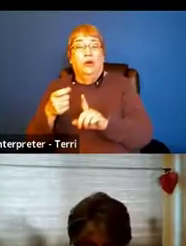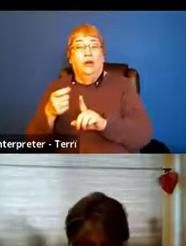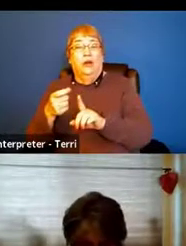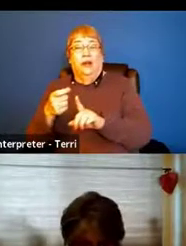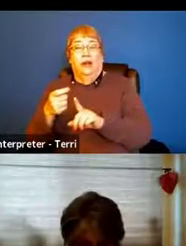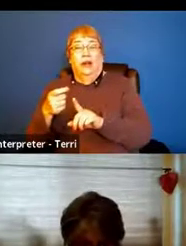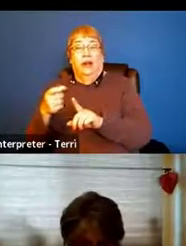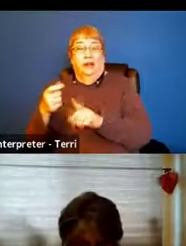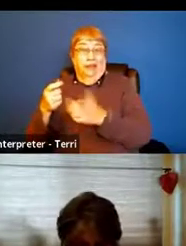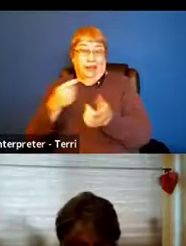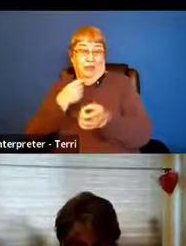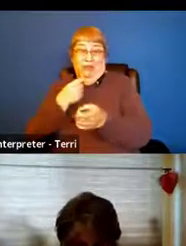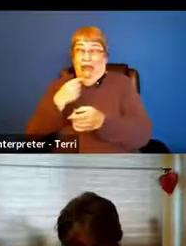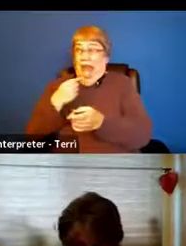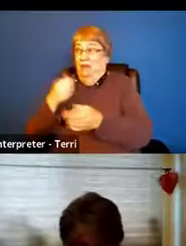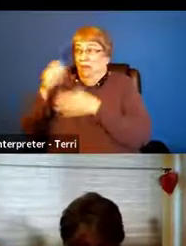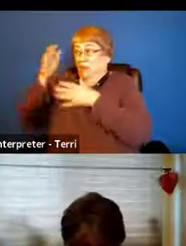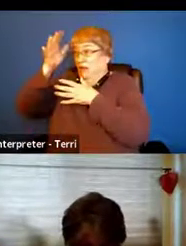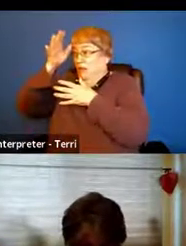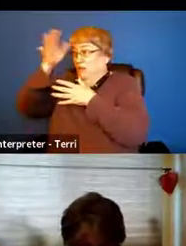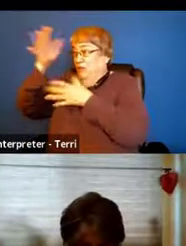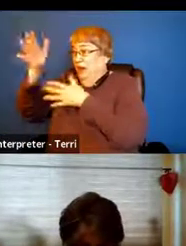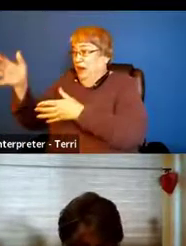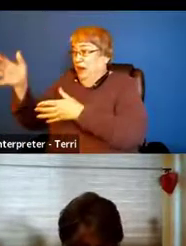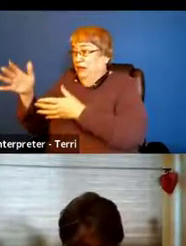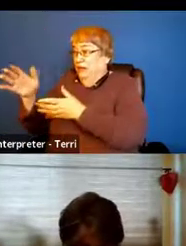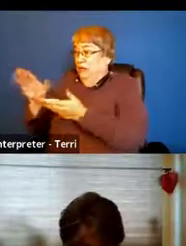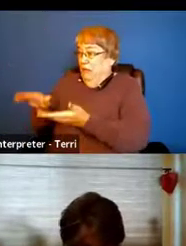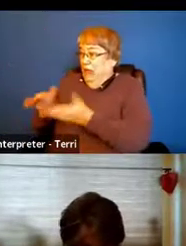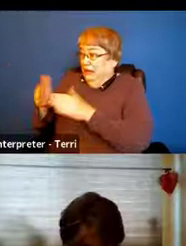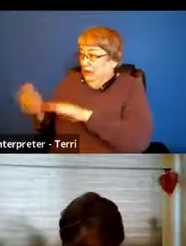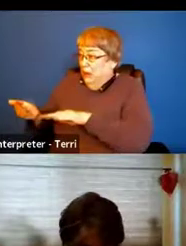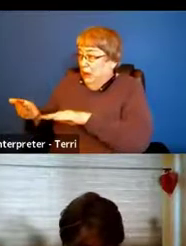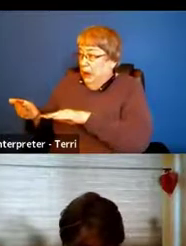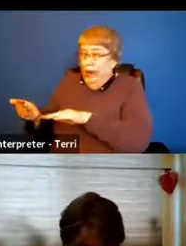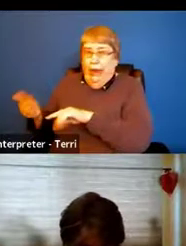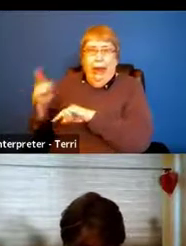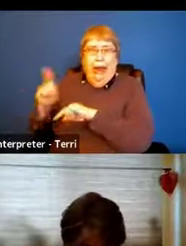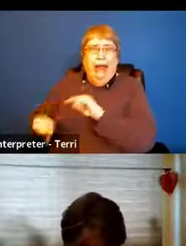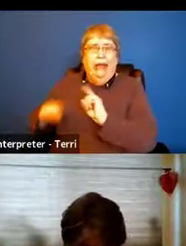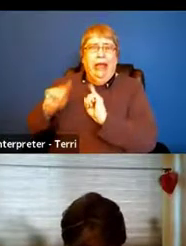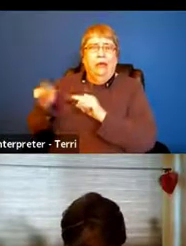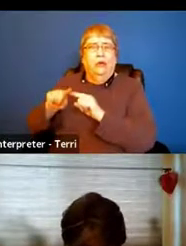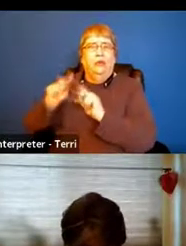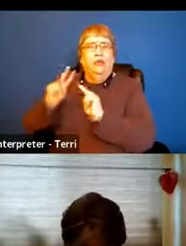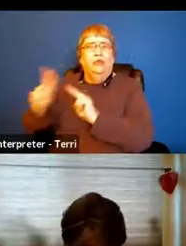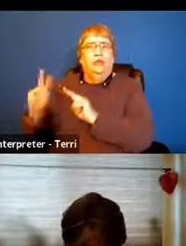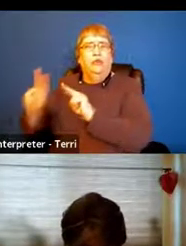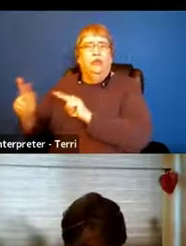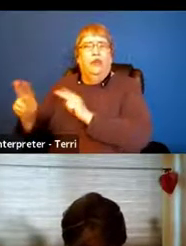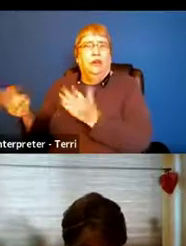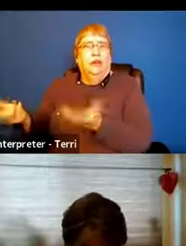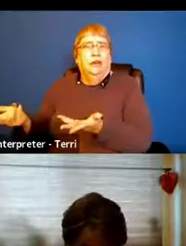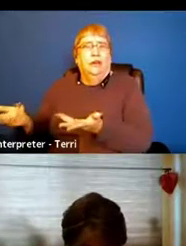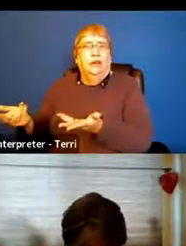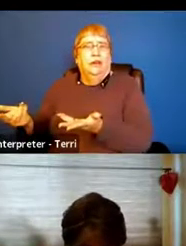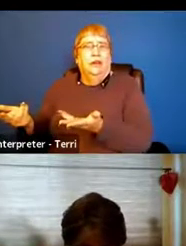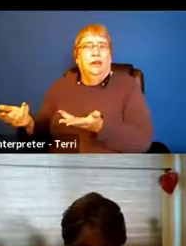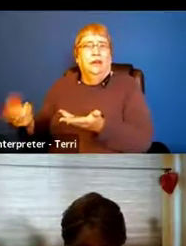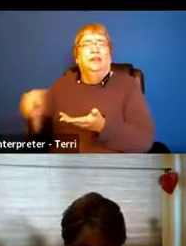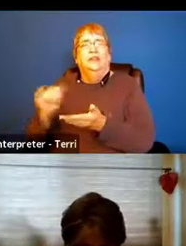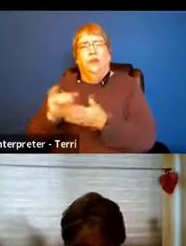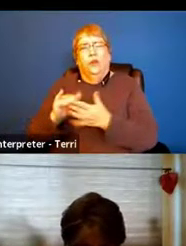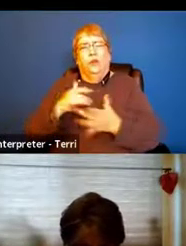having grandparents pass away and then how that impacts being able to attend a funeral or memorial. And then certainly those